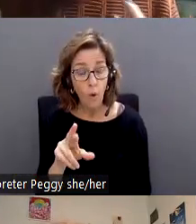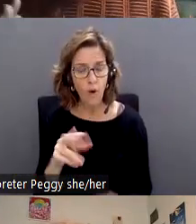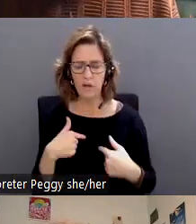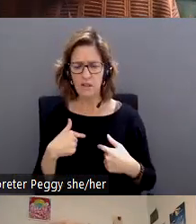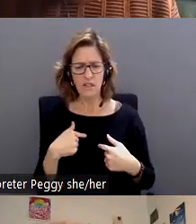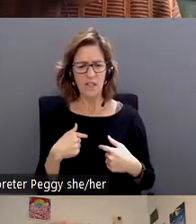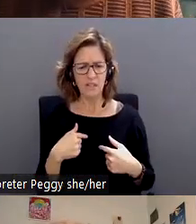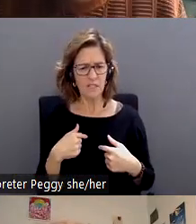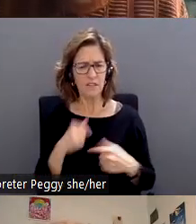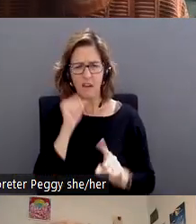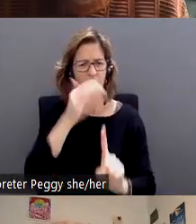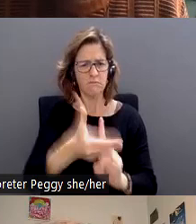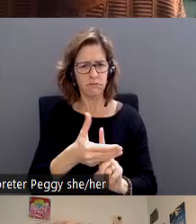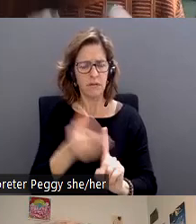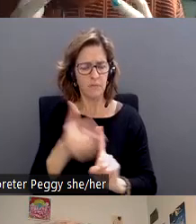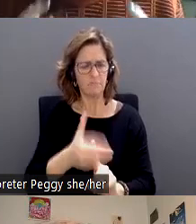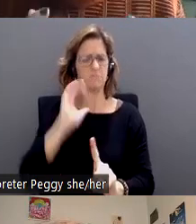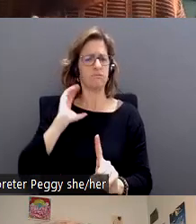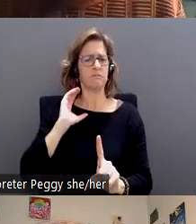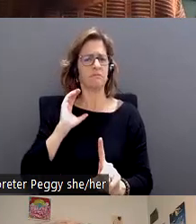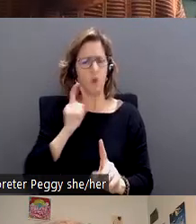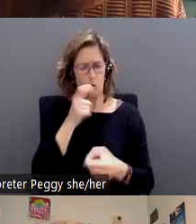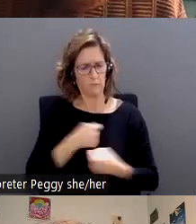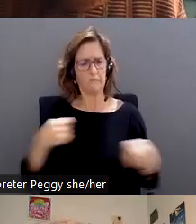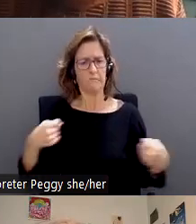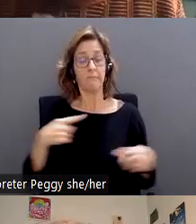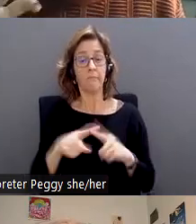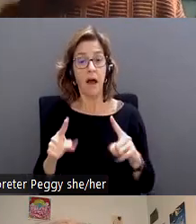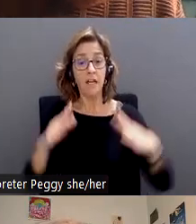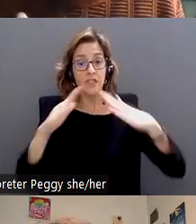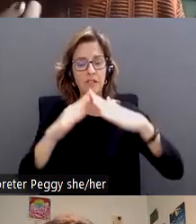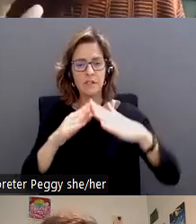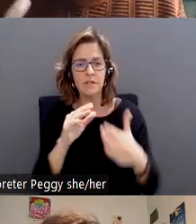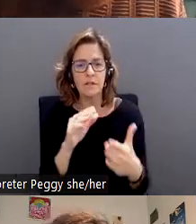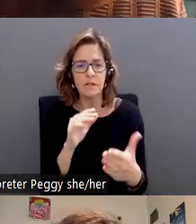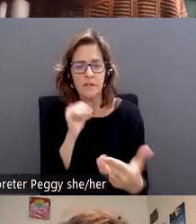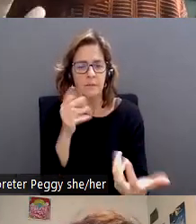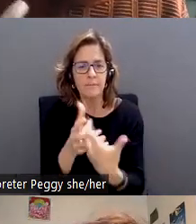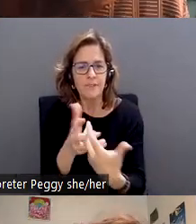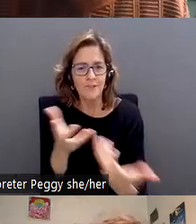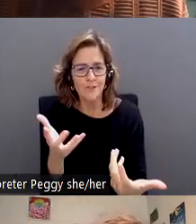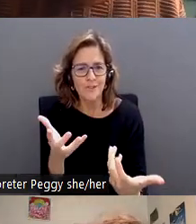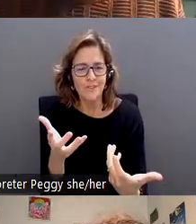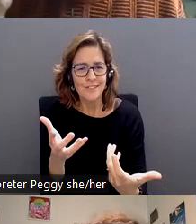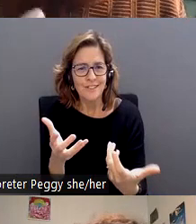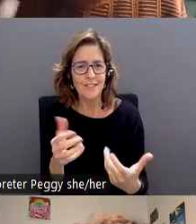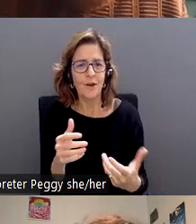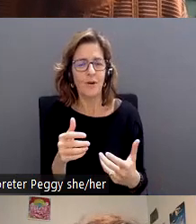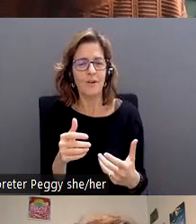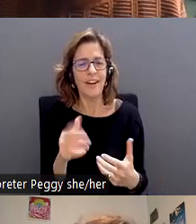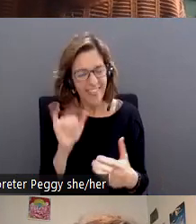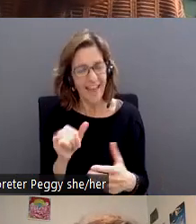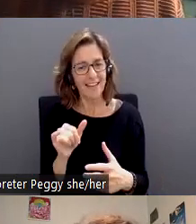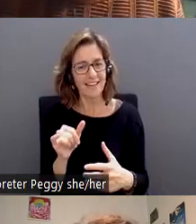those kinds of really basic questions kind of show the ways in which gender-based violence